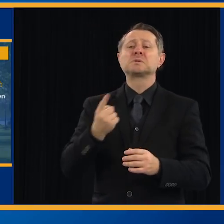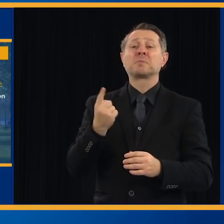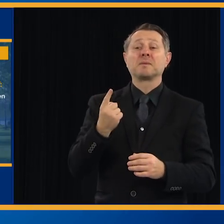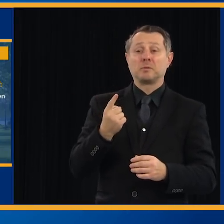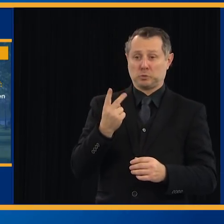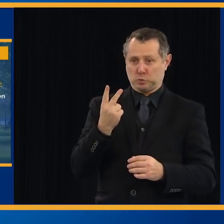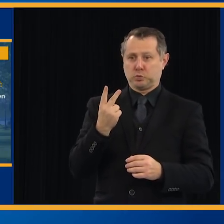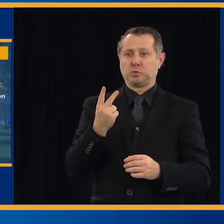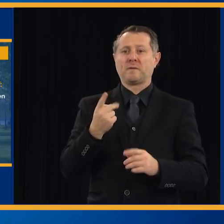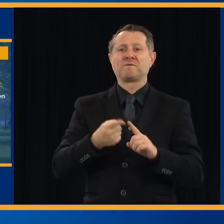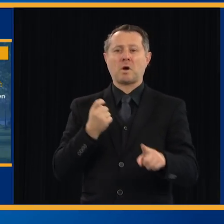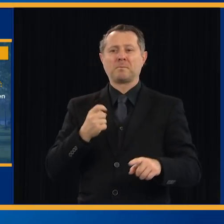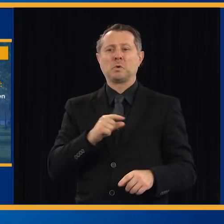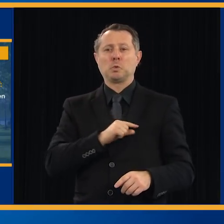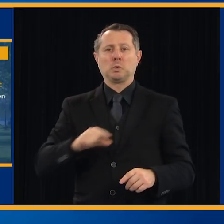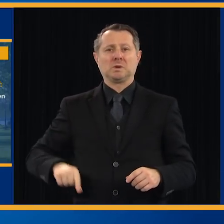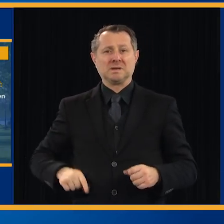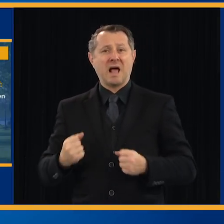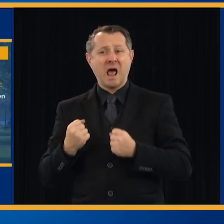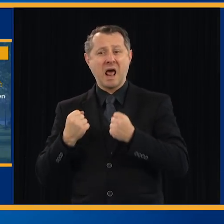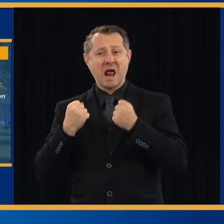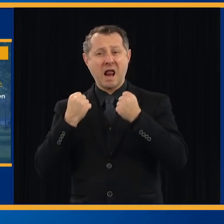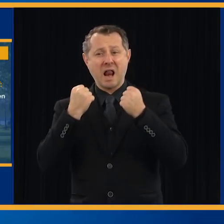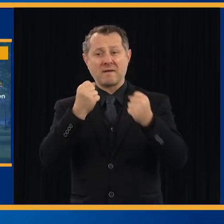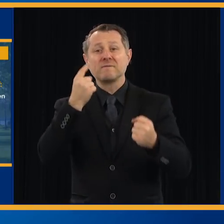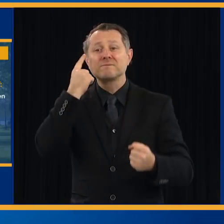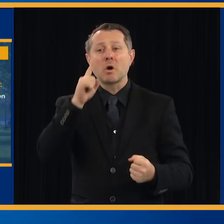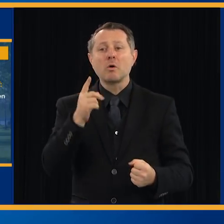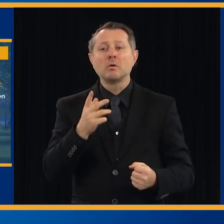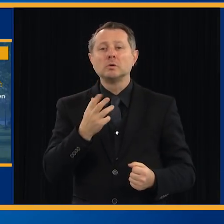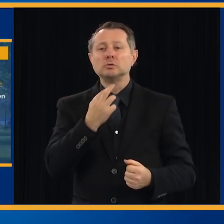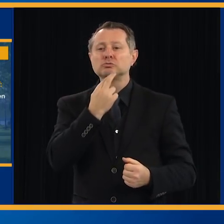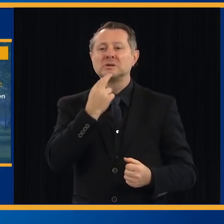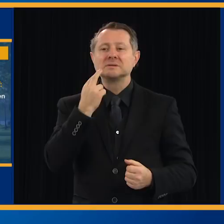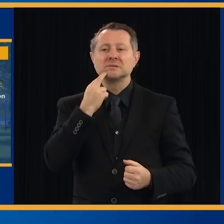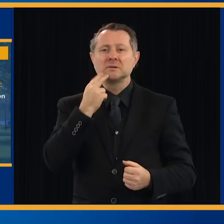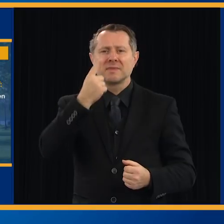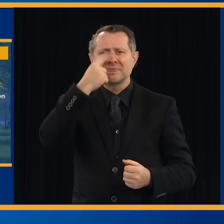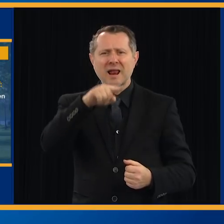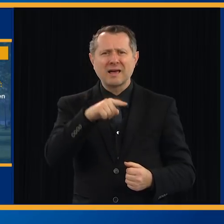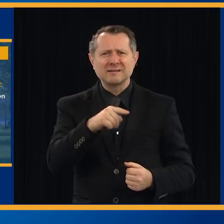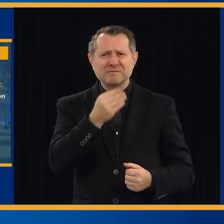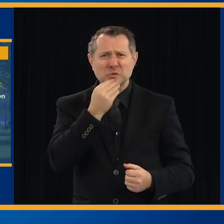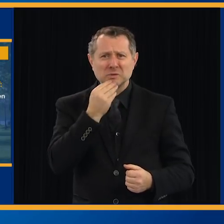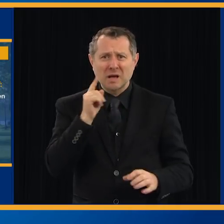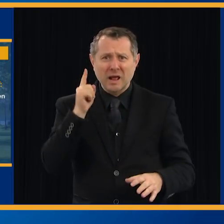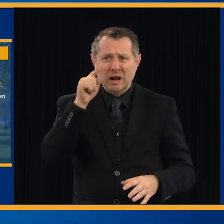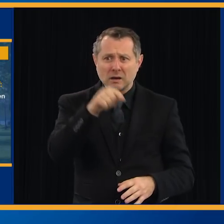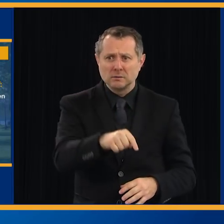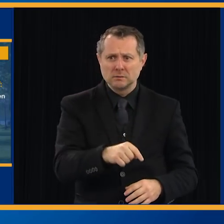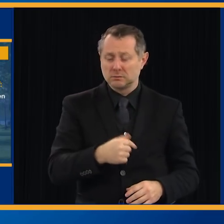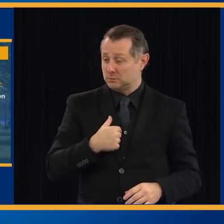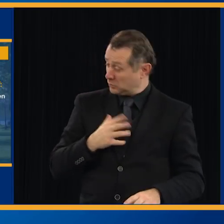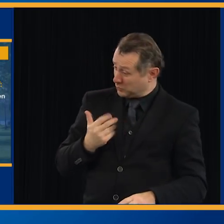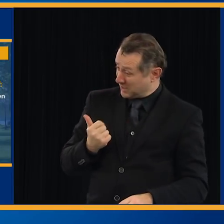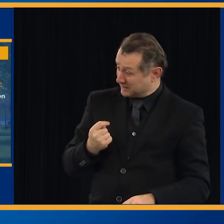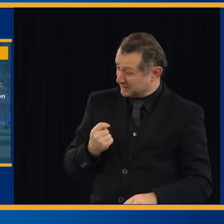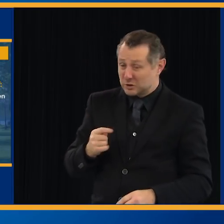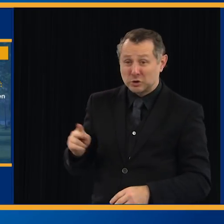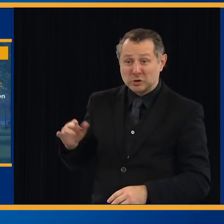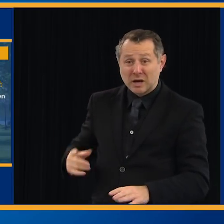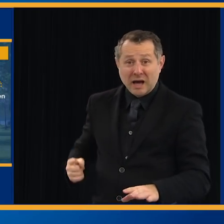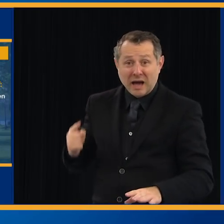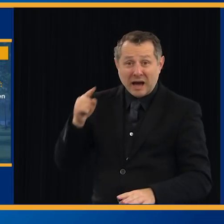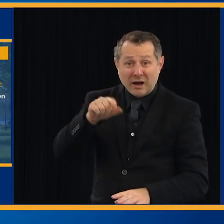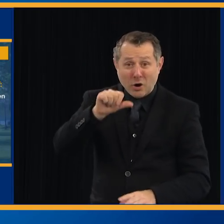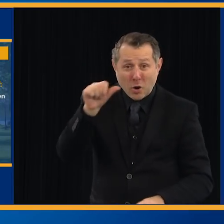Queens for Thai food to Albany. And I said, you came up for Thai food